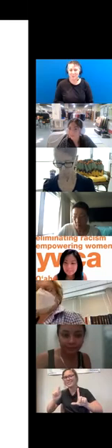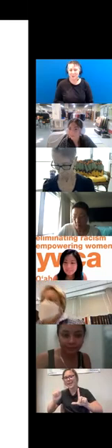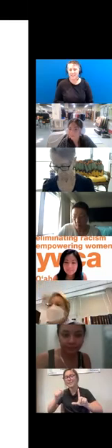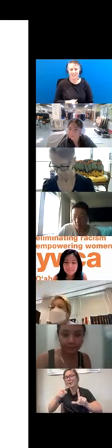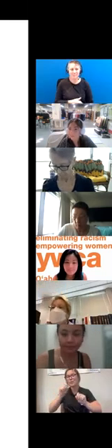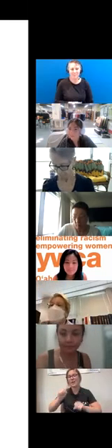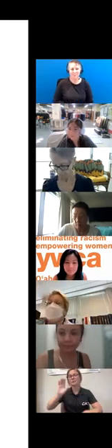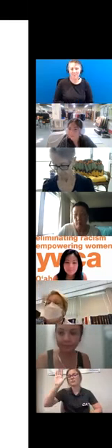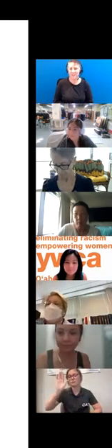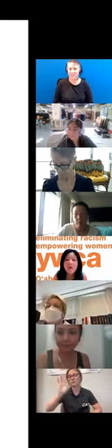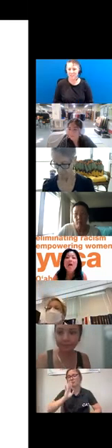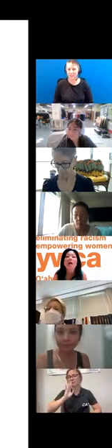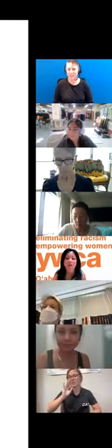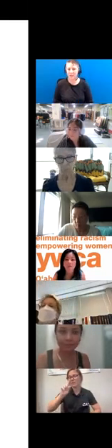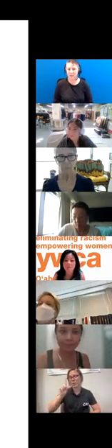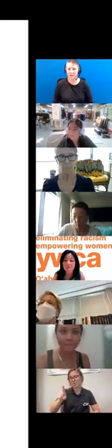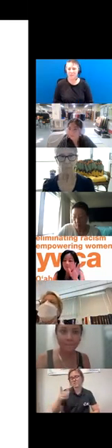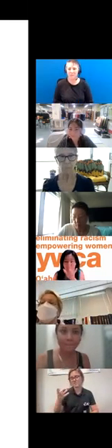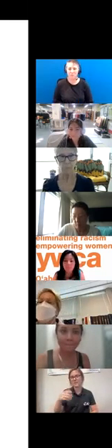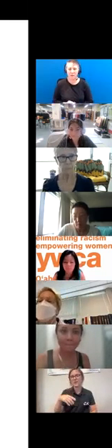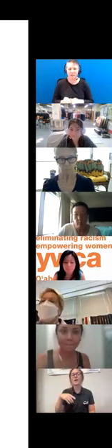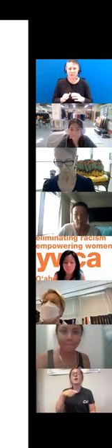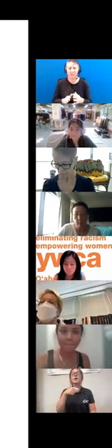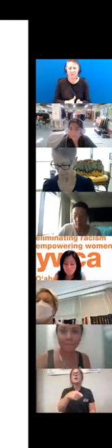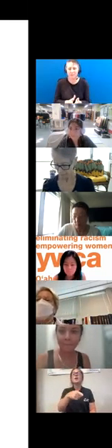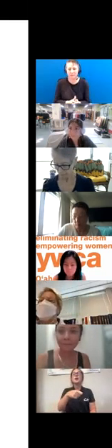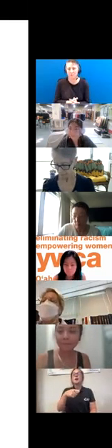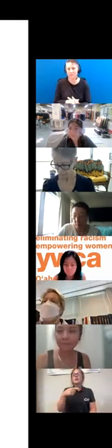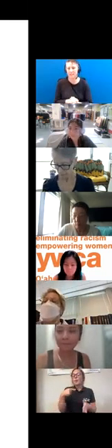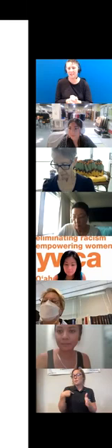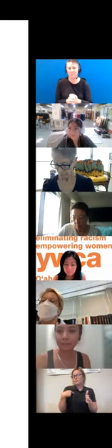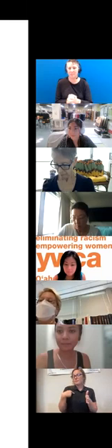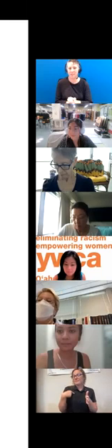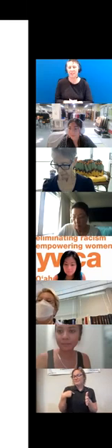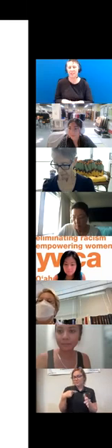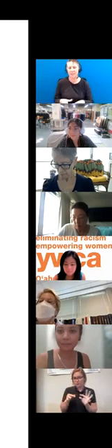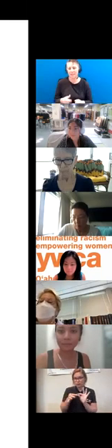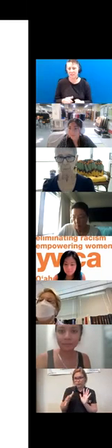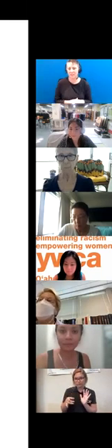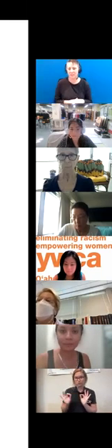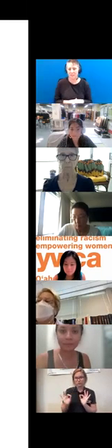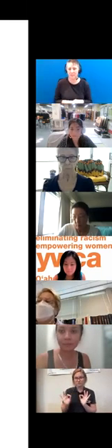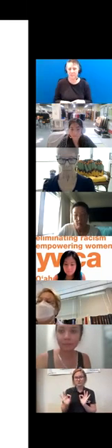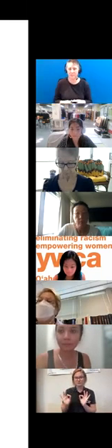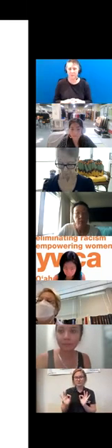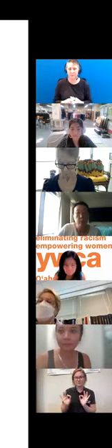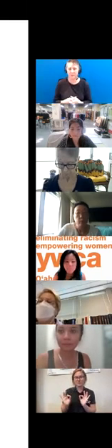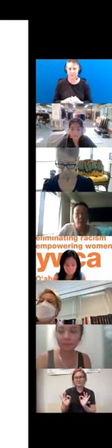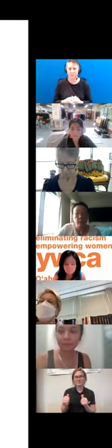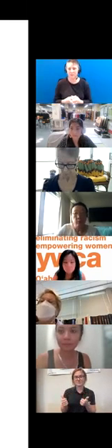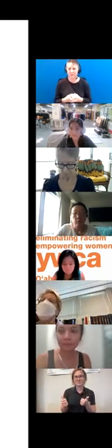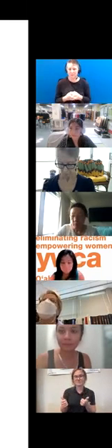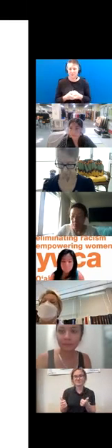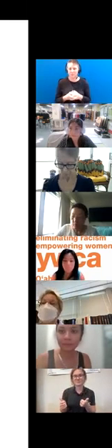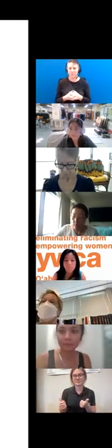so small because I'm sharing my screen. But if you have something you want to say immediately, then you can just get yourself off